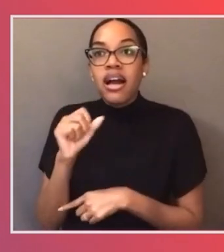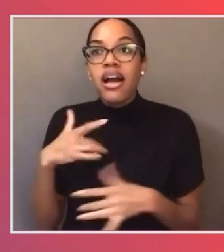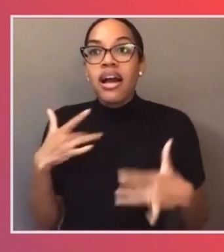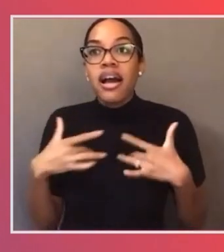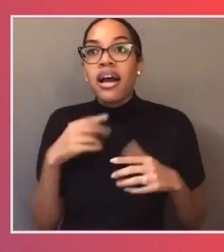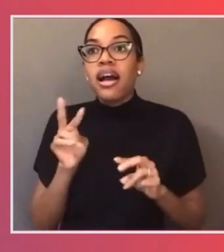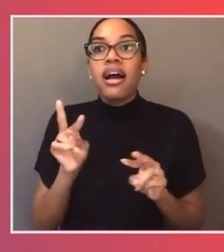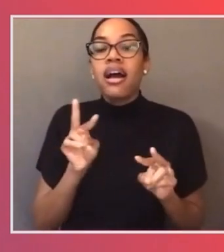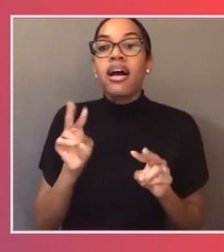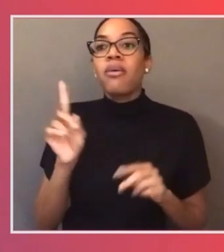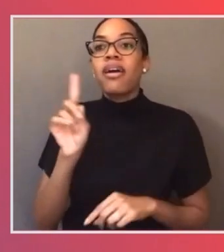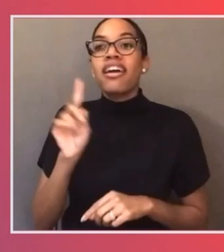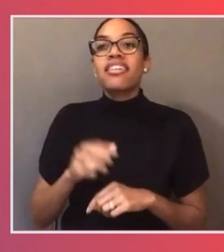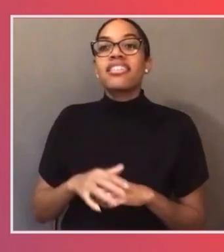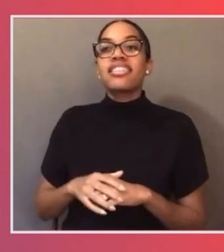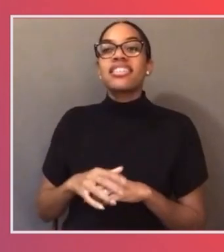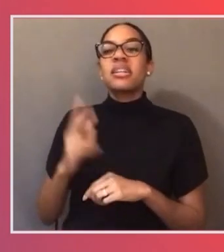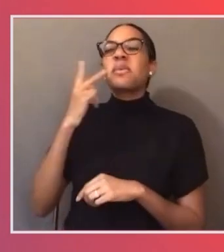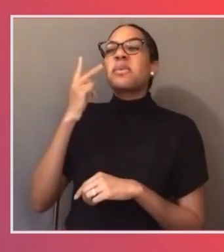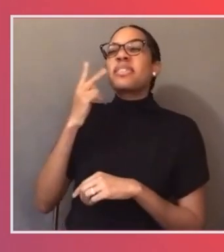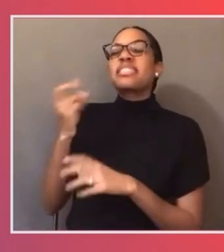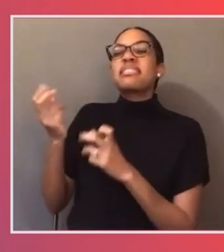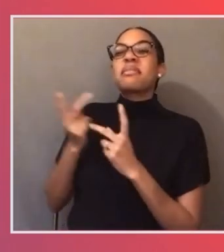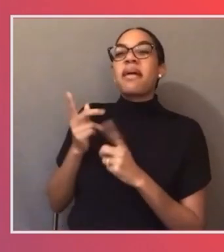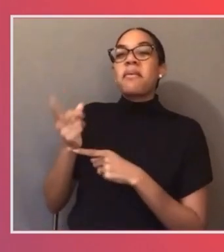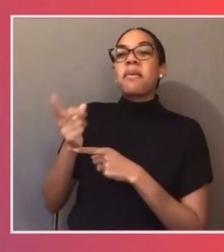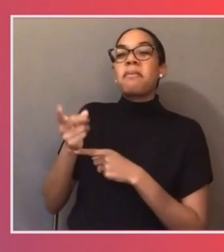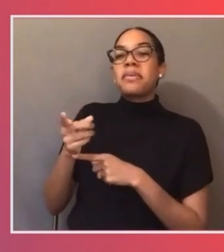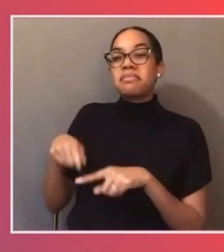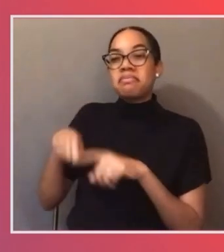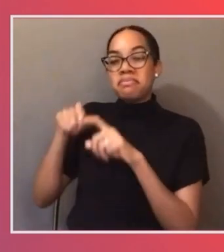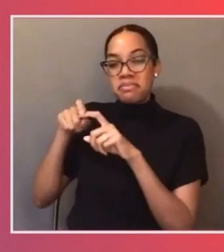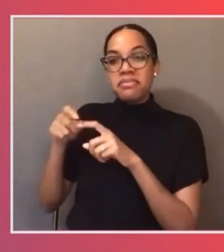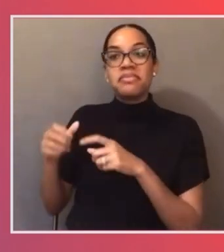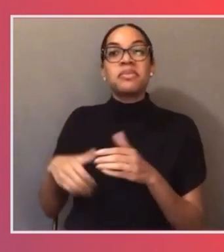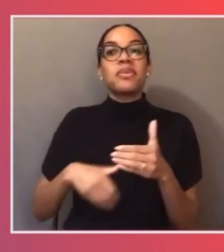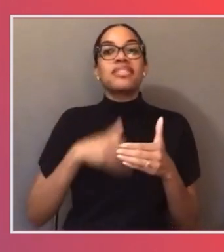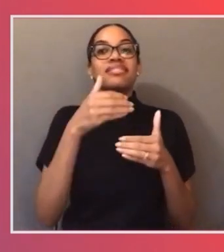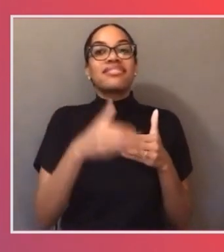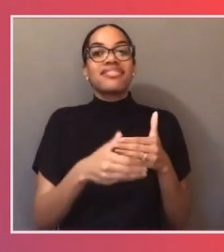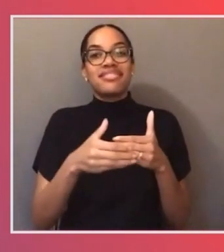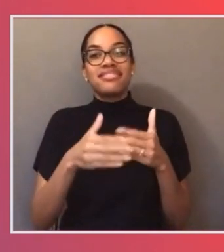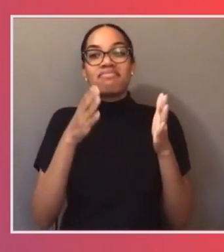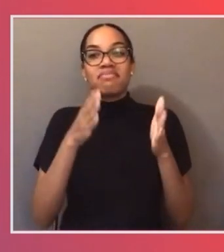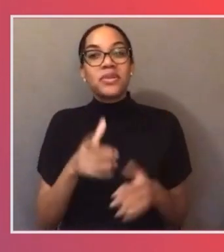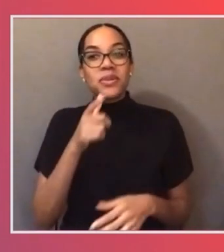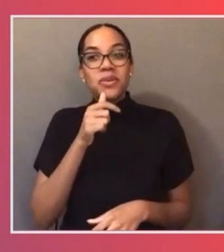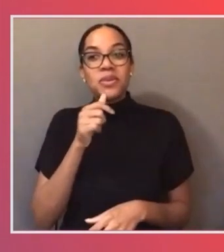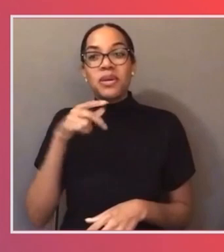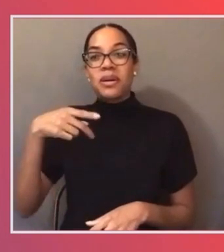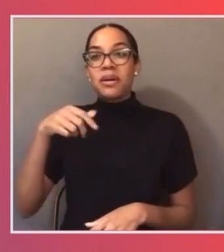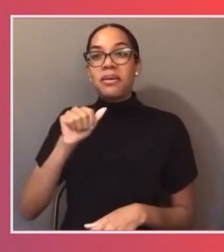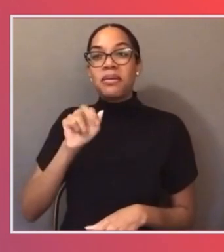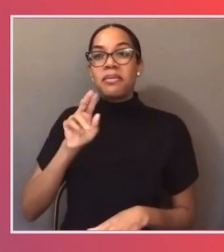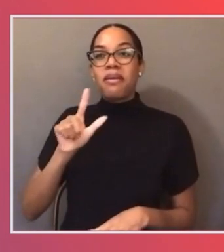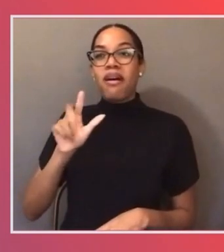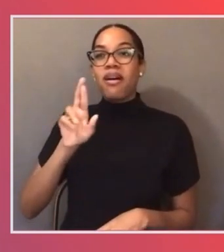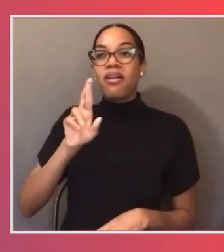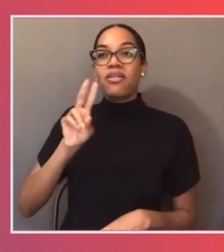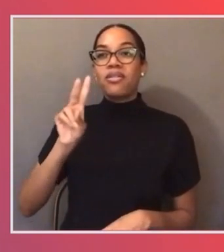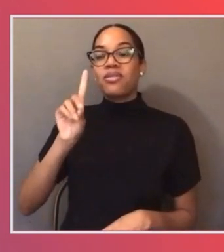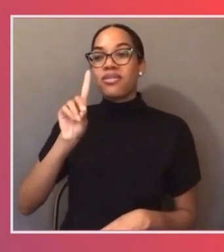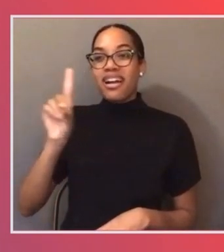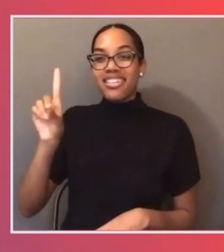We're going to go to our next Avenger, Paul Rudd. Can we bring in Paul Rudd? Hey, there